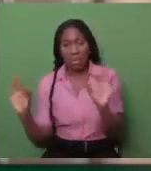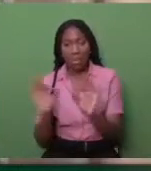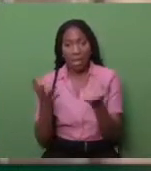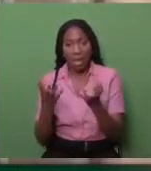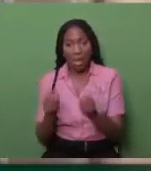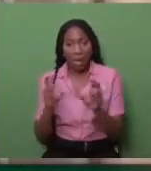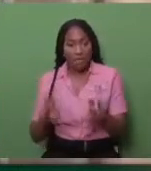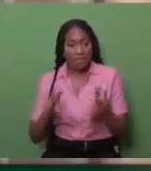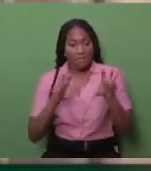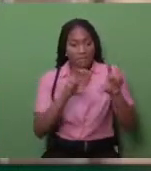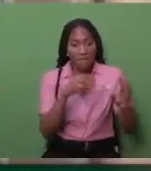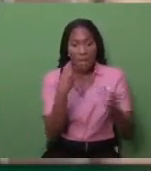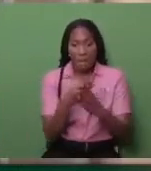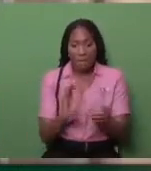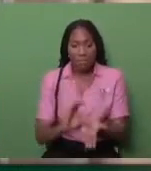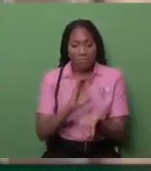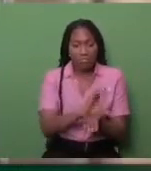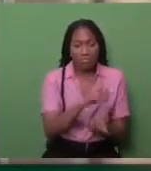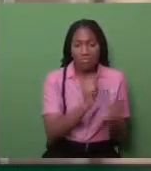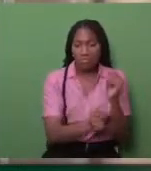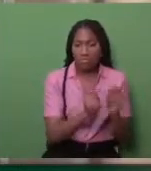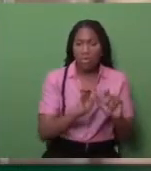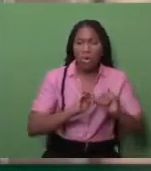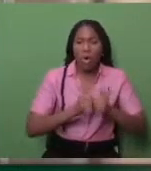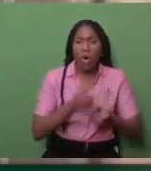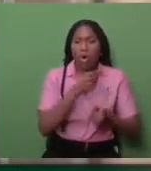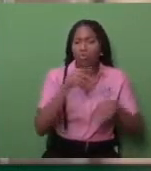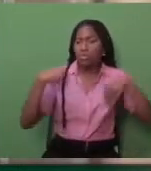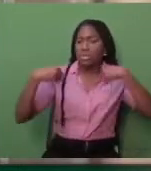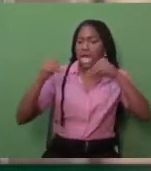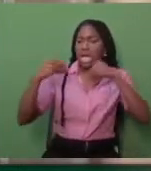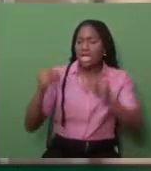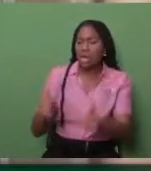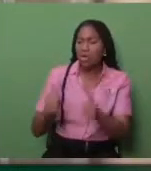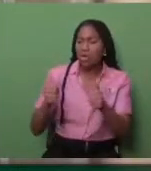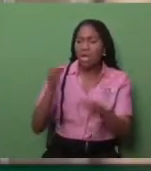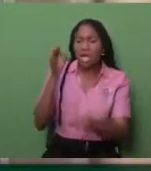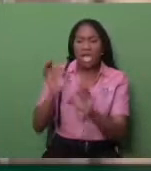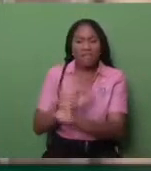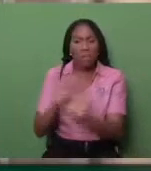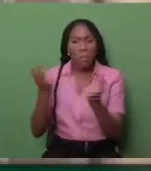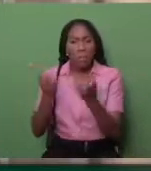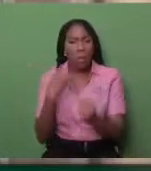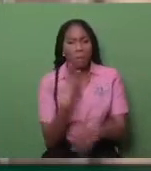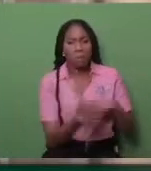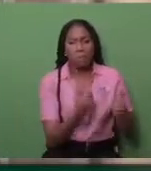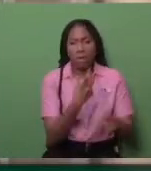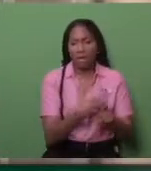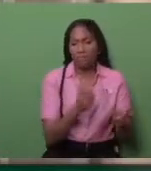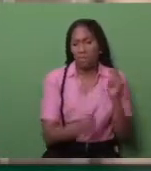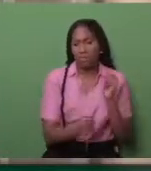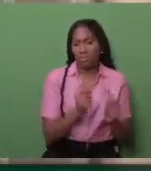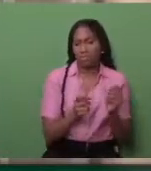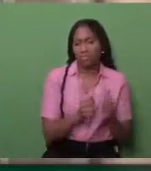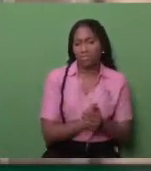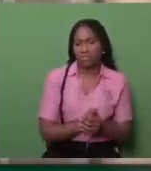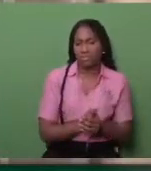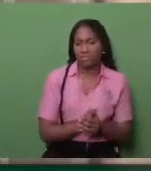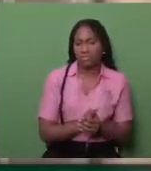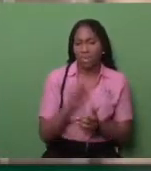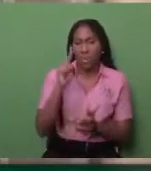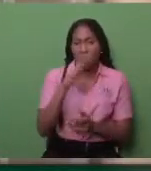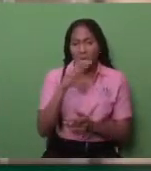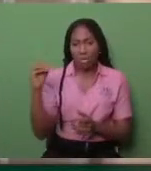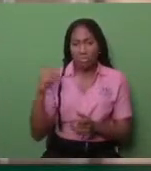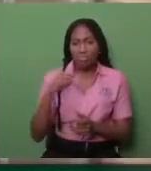salesman? How can you be the best salesman when only last month Exxon announced that it is moving almost all supply work from Trinidad